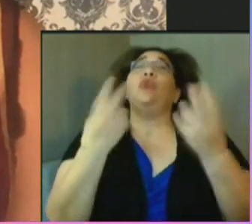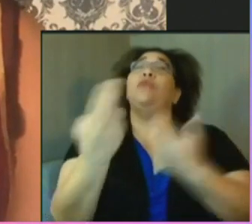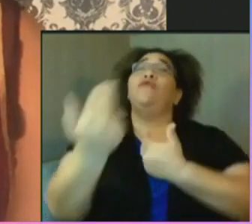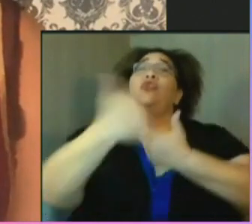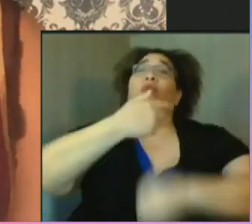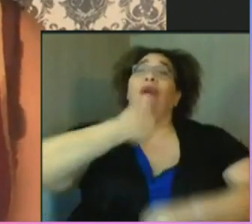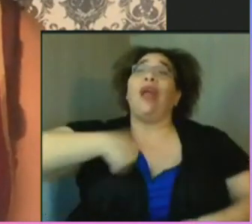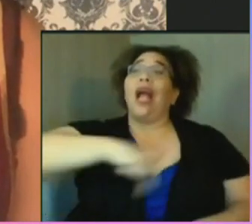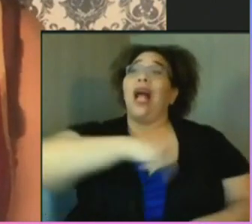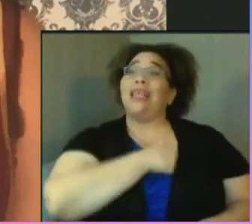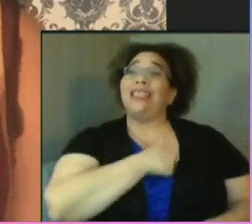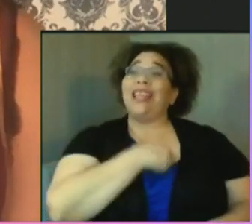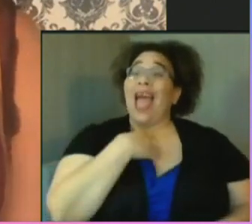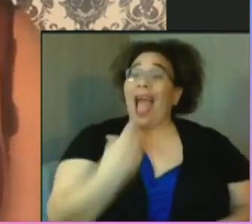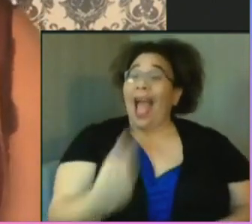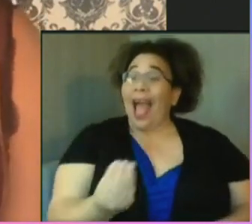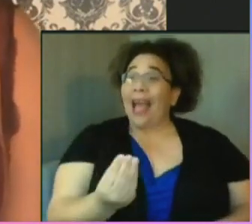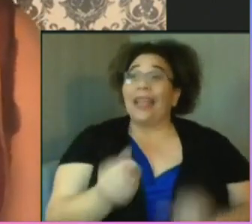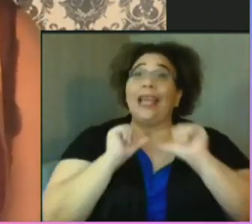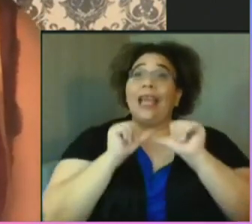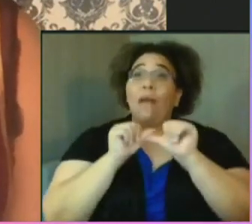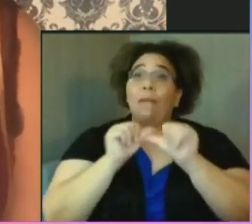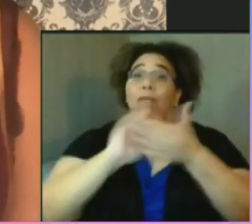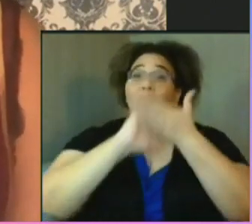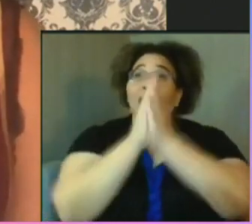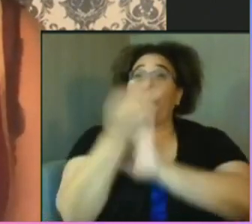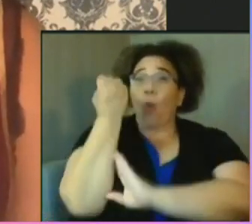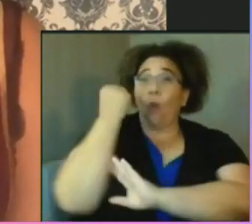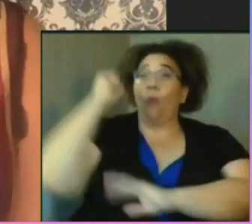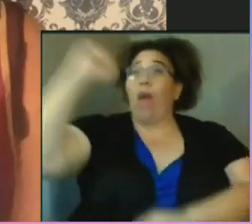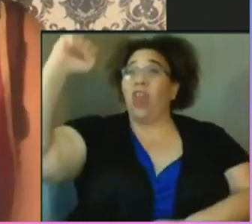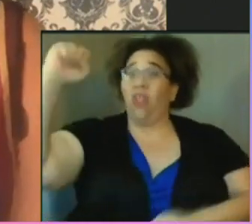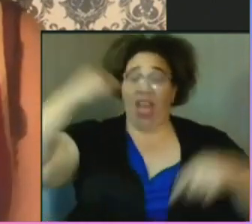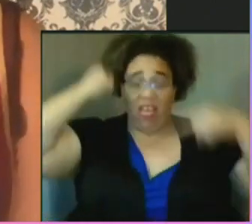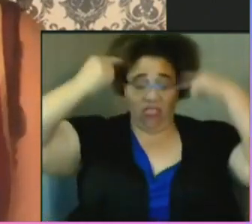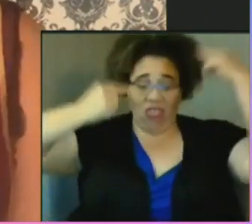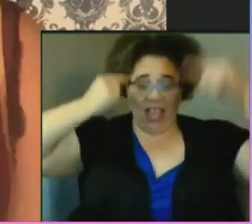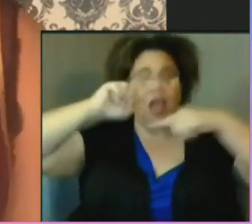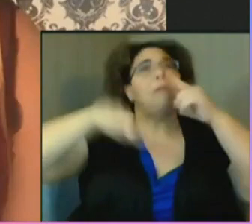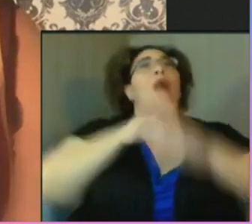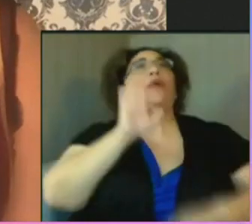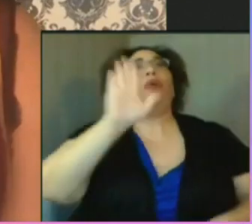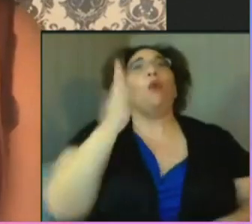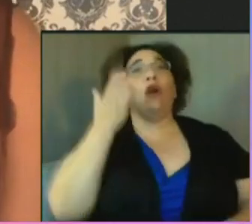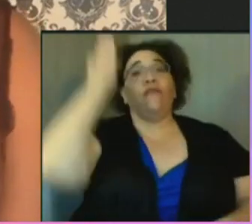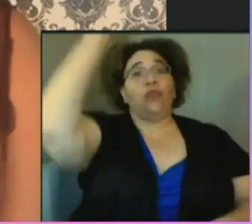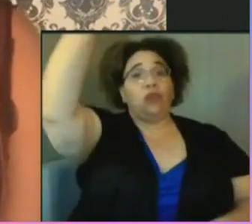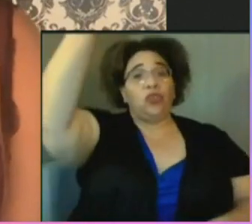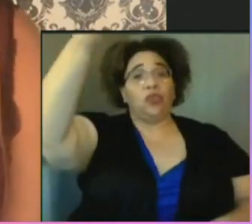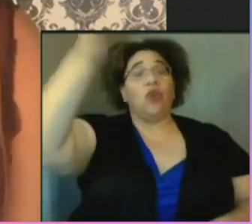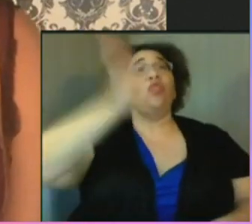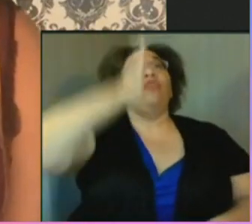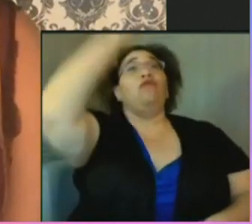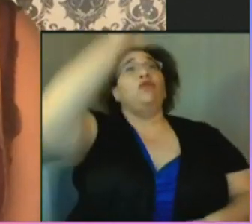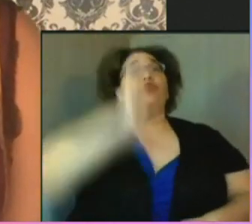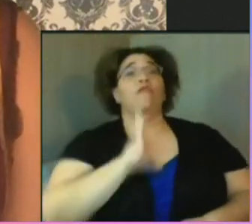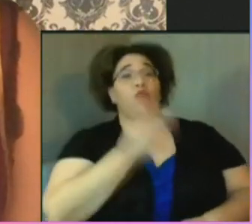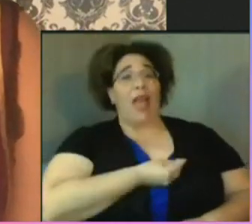us, and keep being radical. Keep thinking about your future, the future of trans.